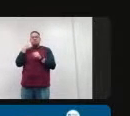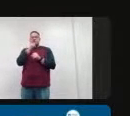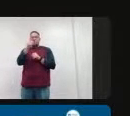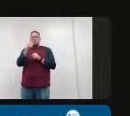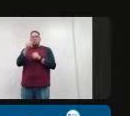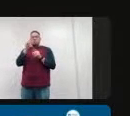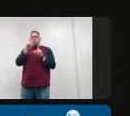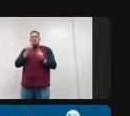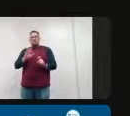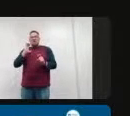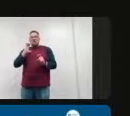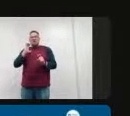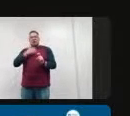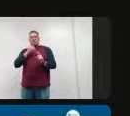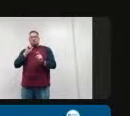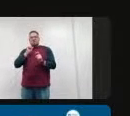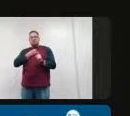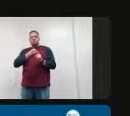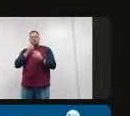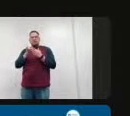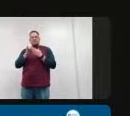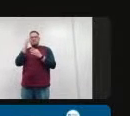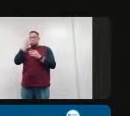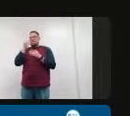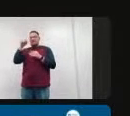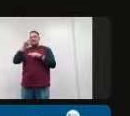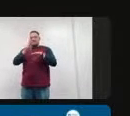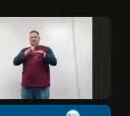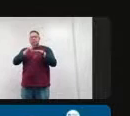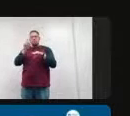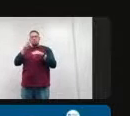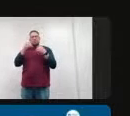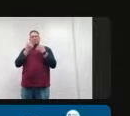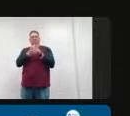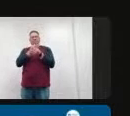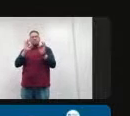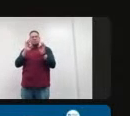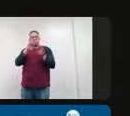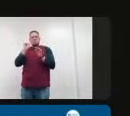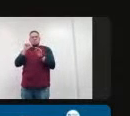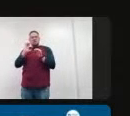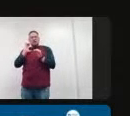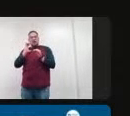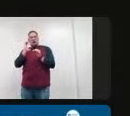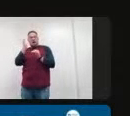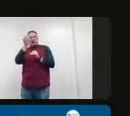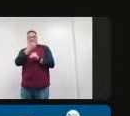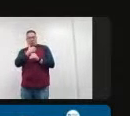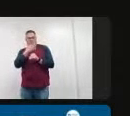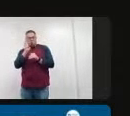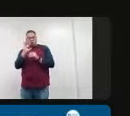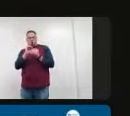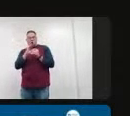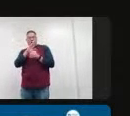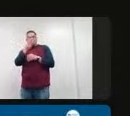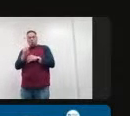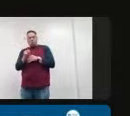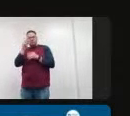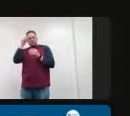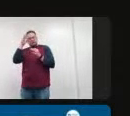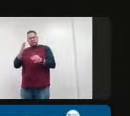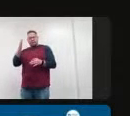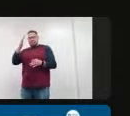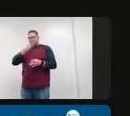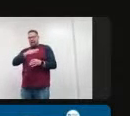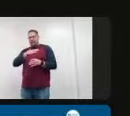is the beauty of our nation, that we should have the freedom to question our own decision, including my own decision. I should be my own